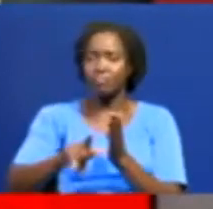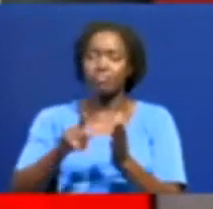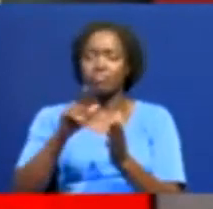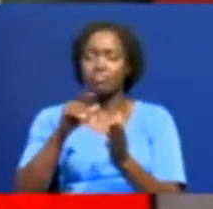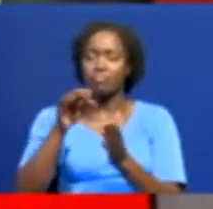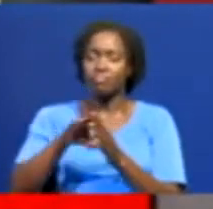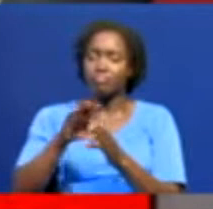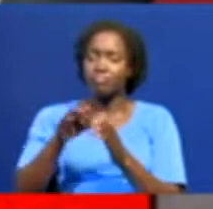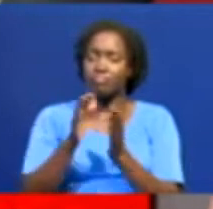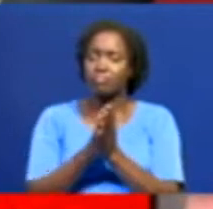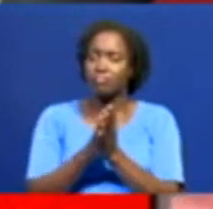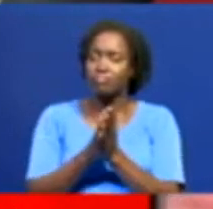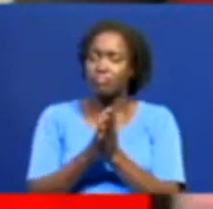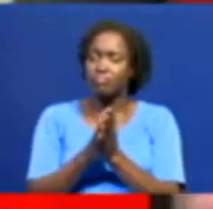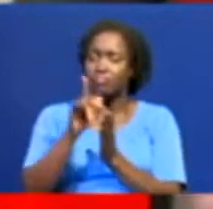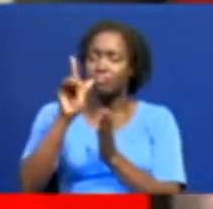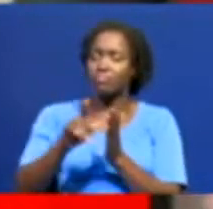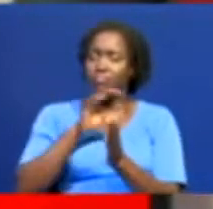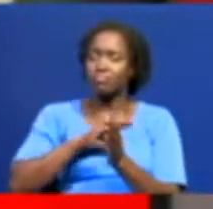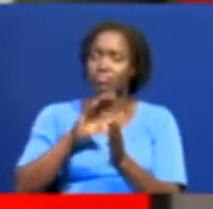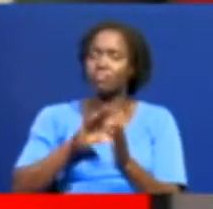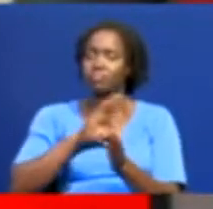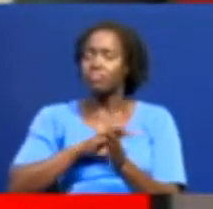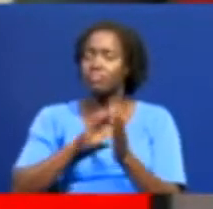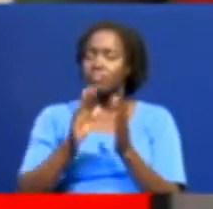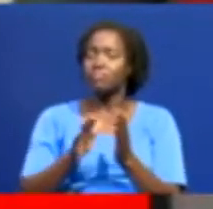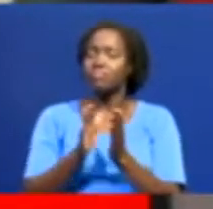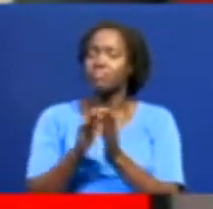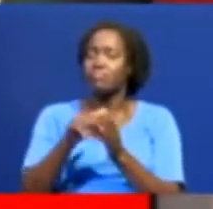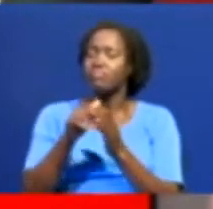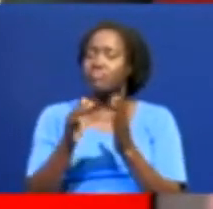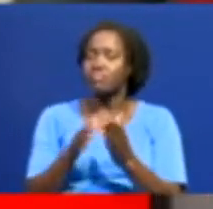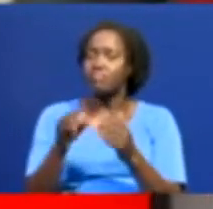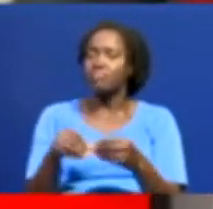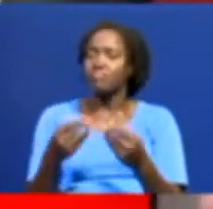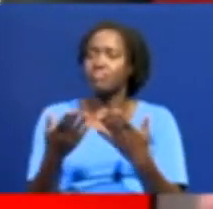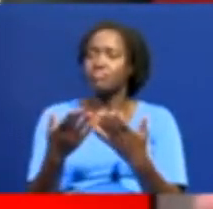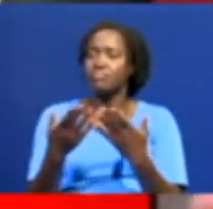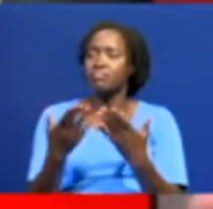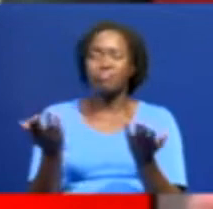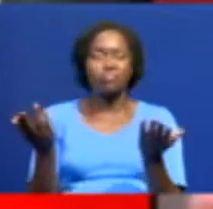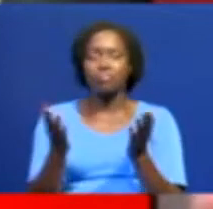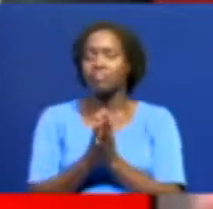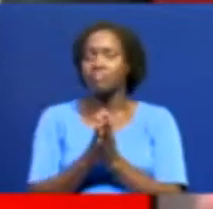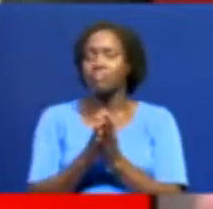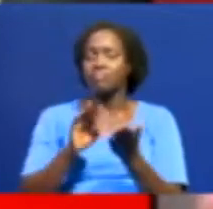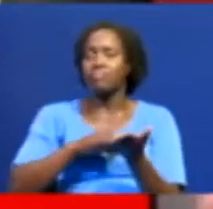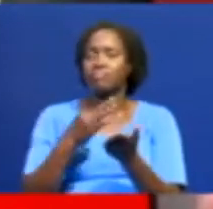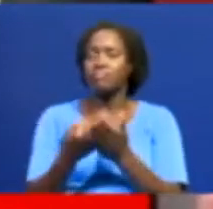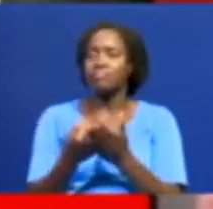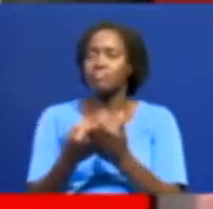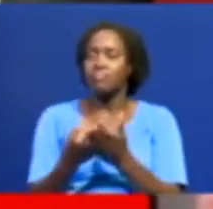is why between the low income earner and the investor, you have a fund. It's as simple as that. So the fund